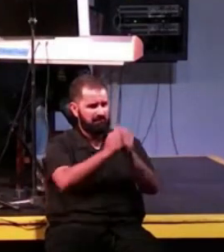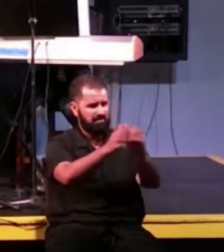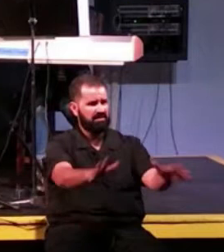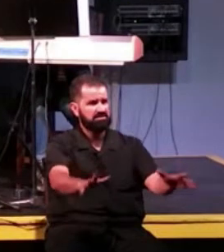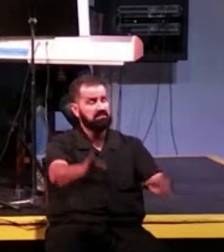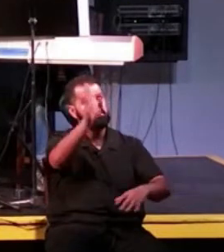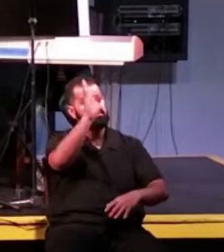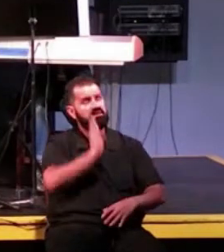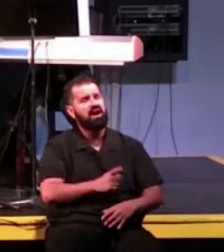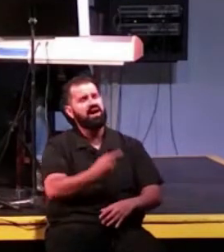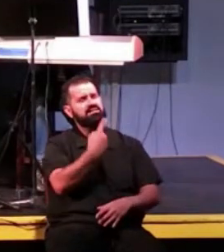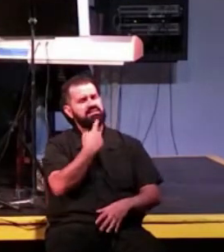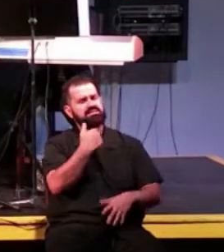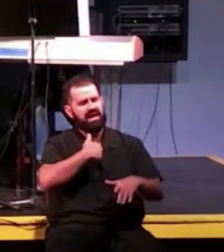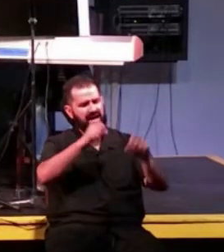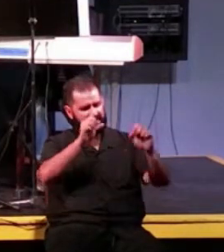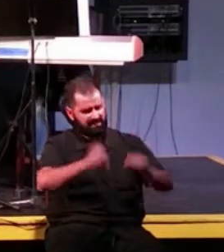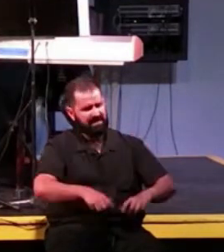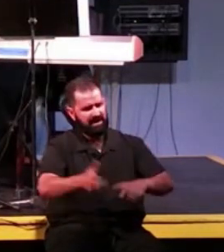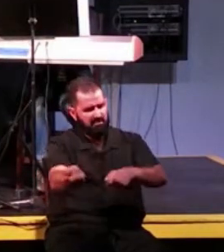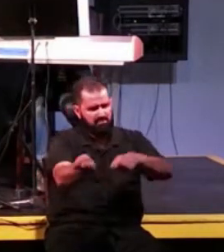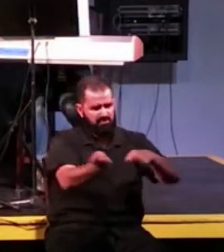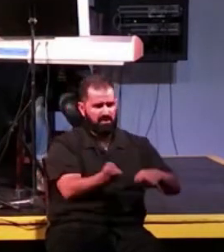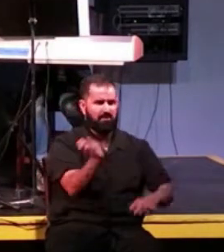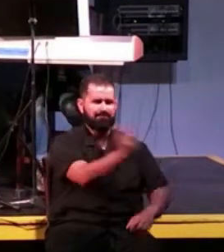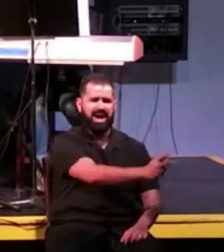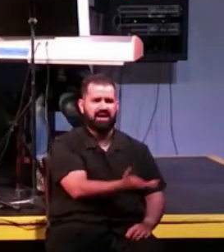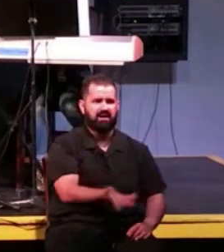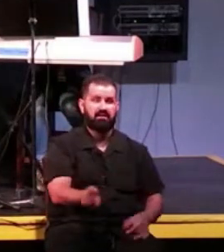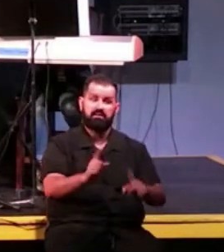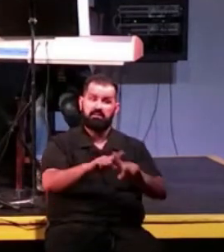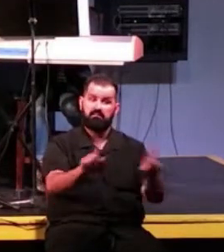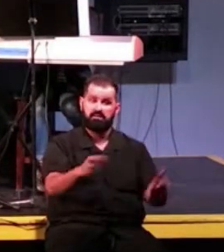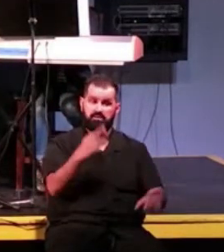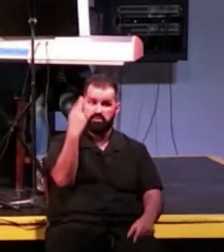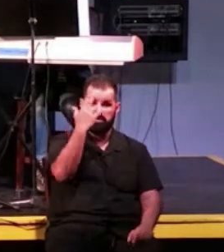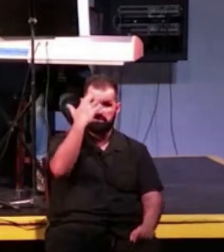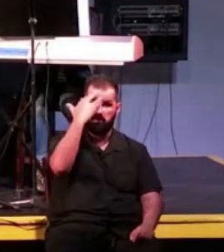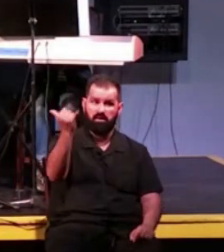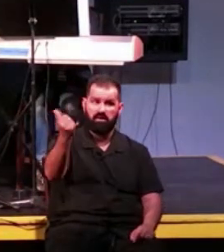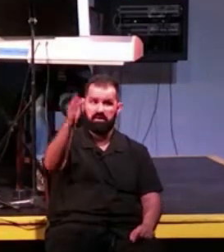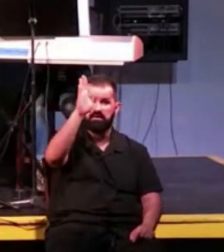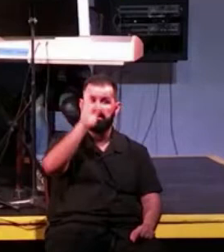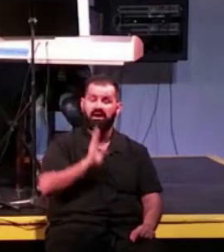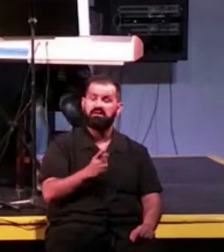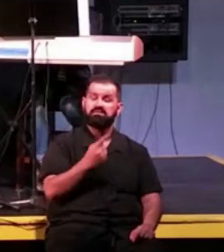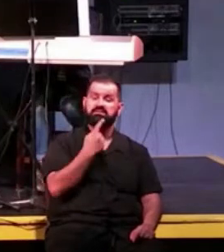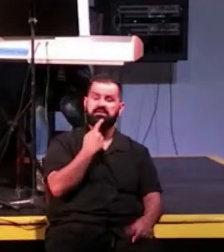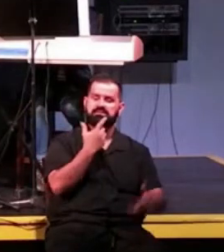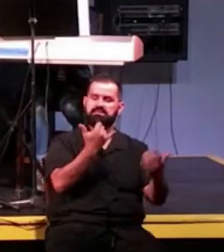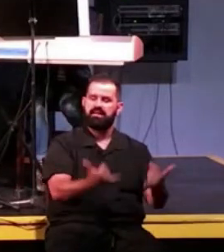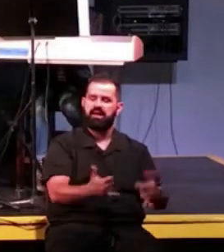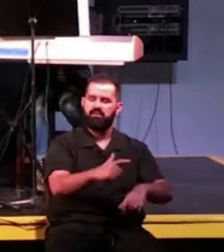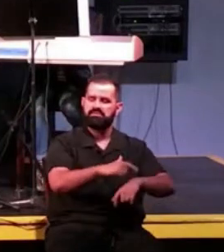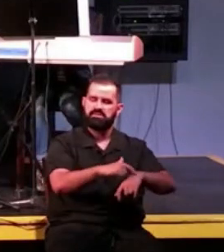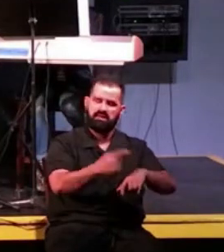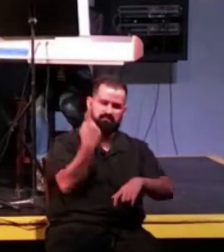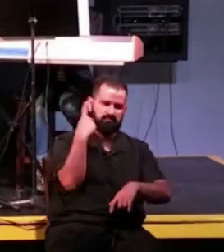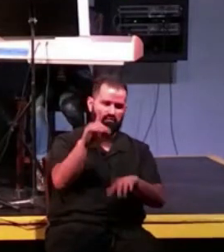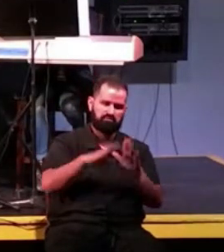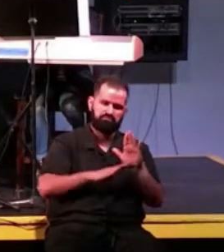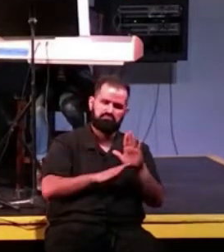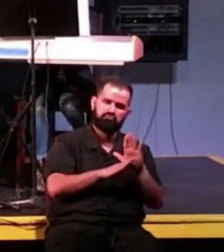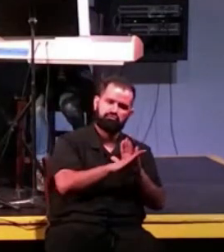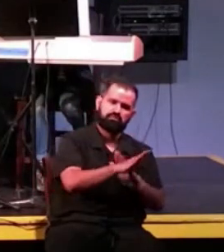God said, I can bring you back. But the whole reason that God said, it's harvest time.